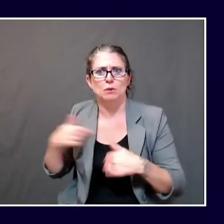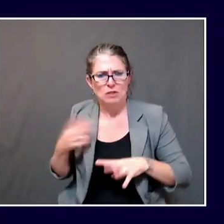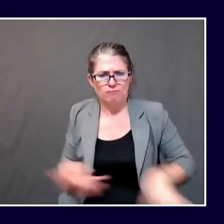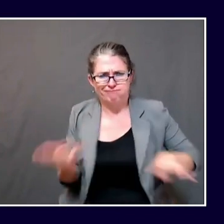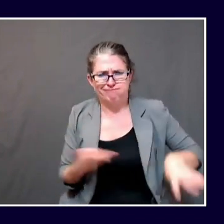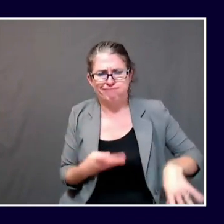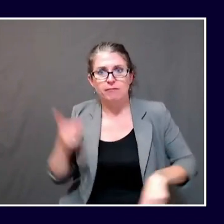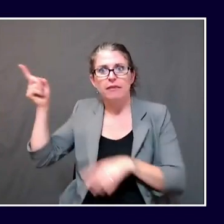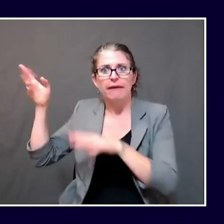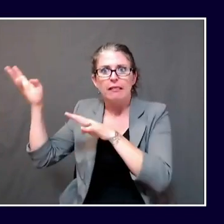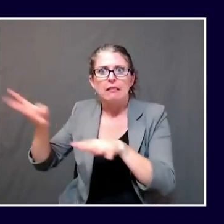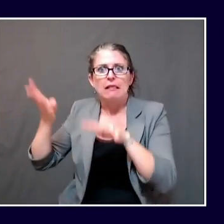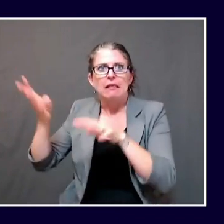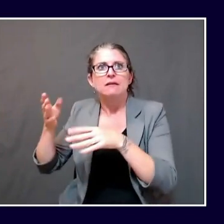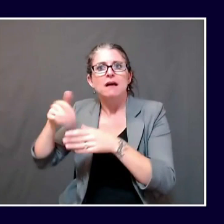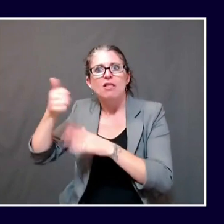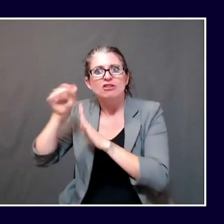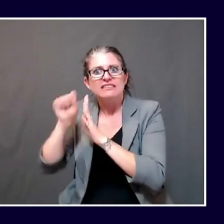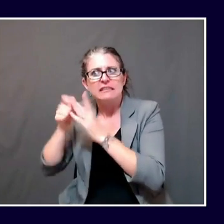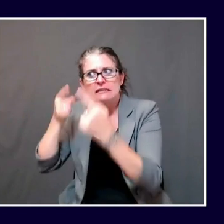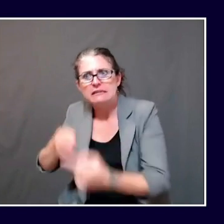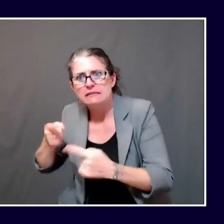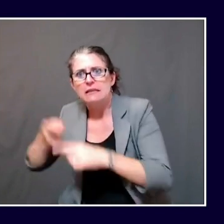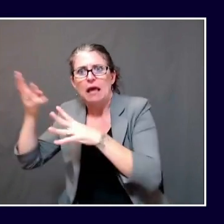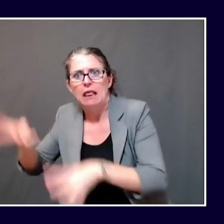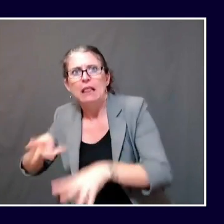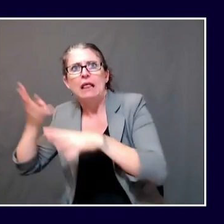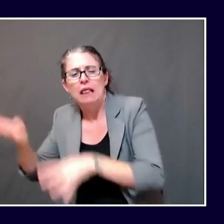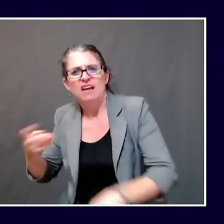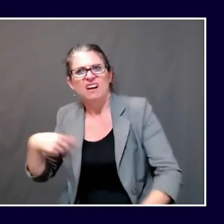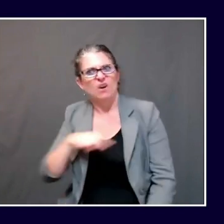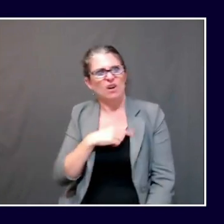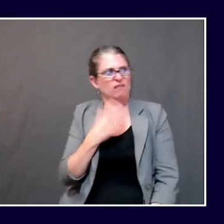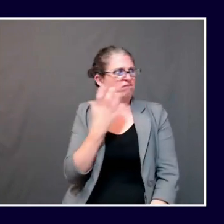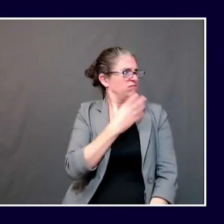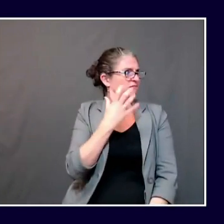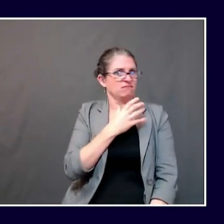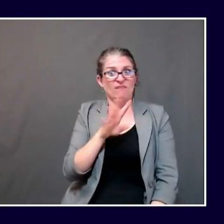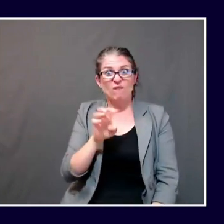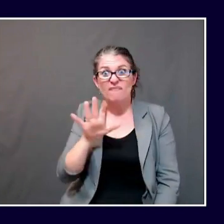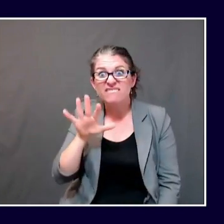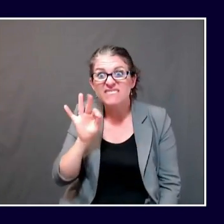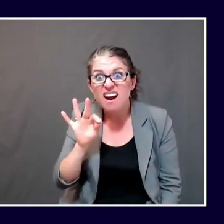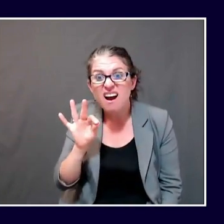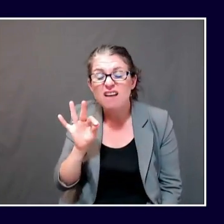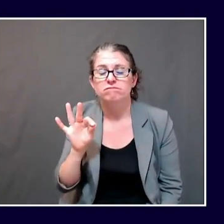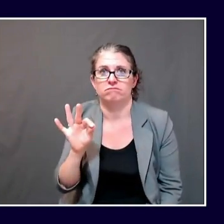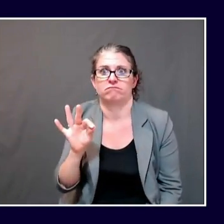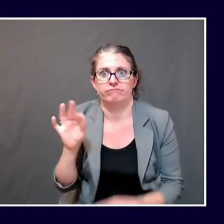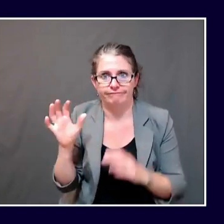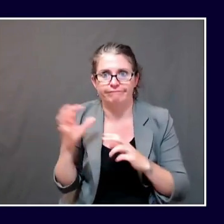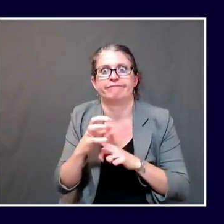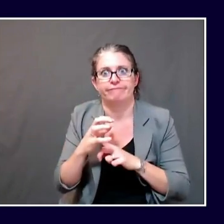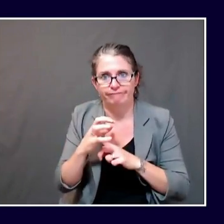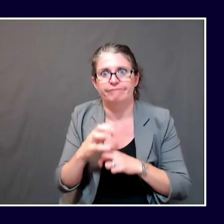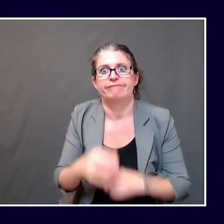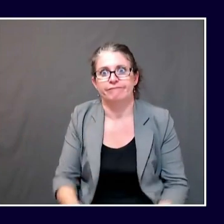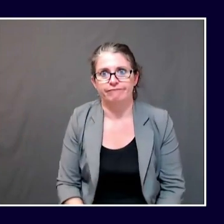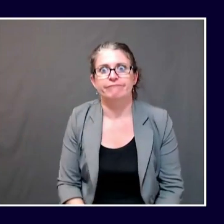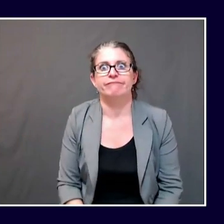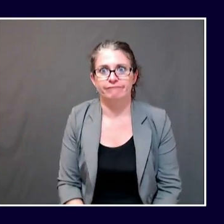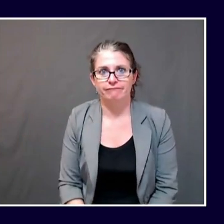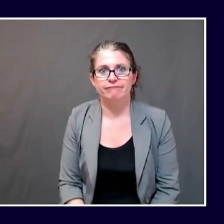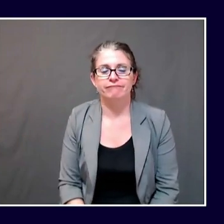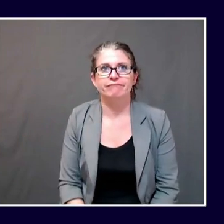Maine is about 459 per 100,000. And finally, an update on testing numbers